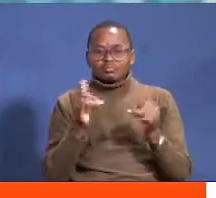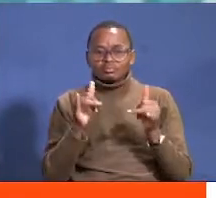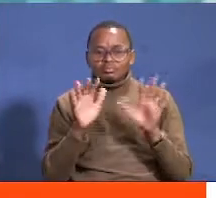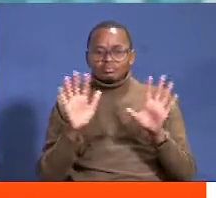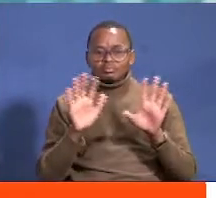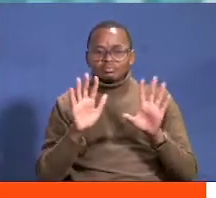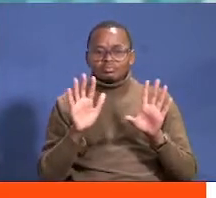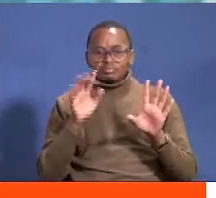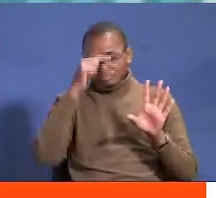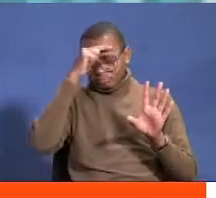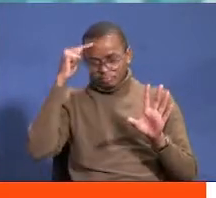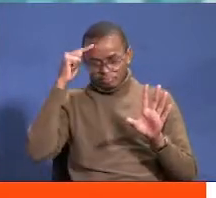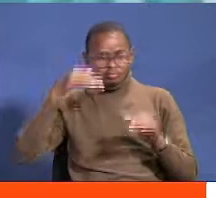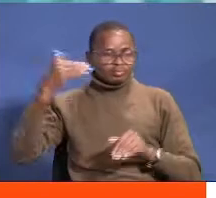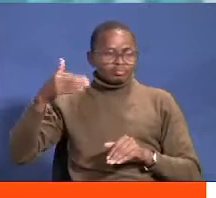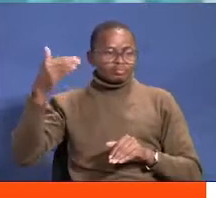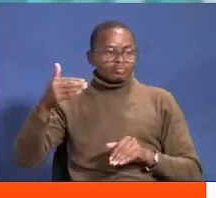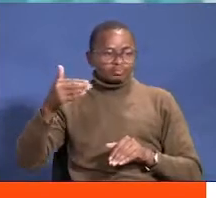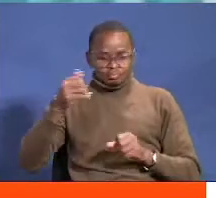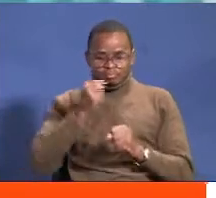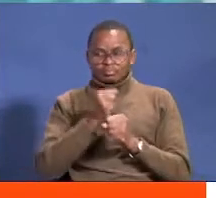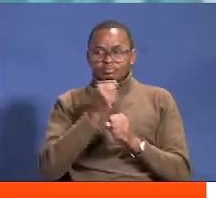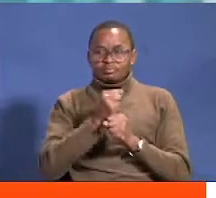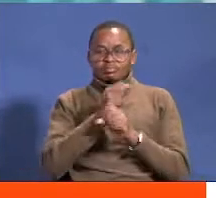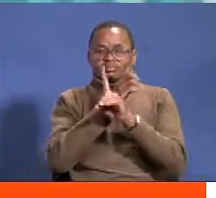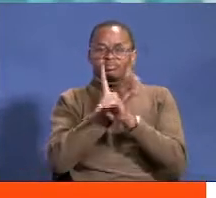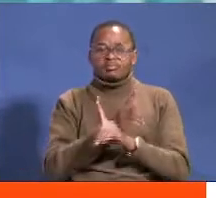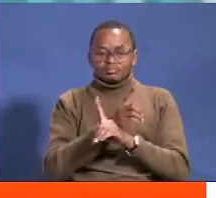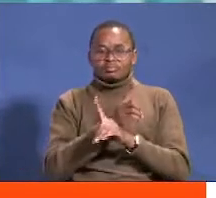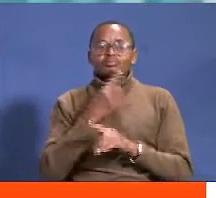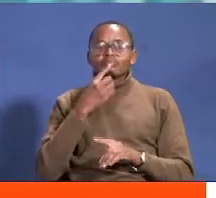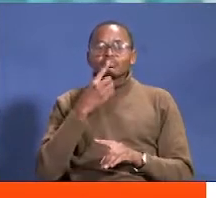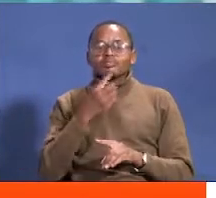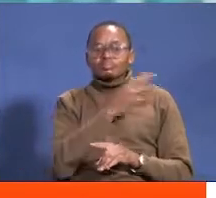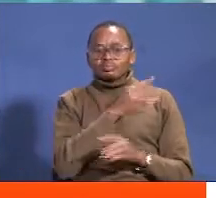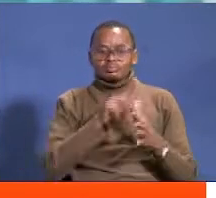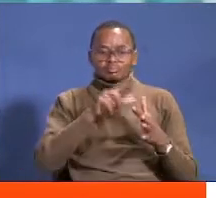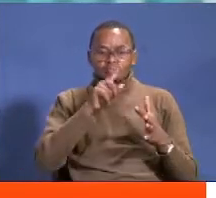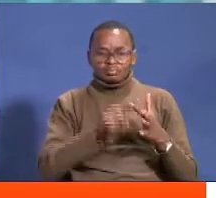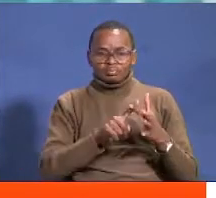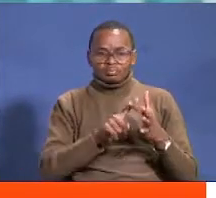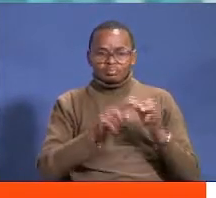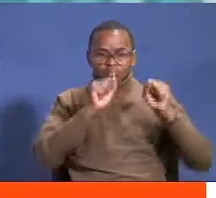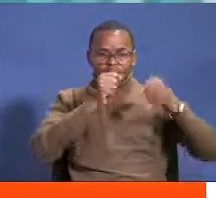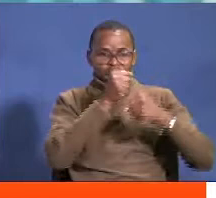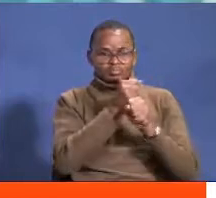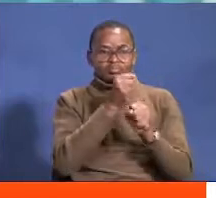how it goes. Right. Because there's always saying and doing. Those are two different things. Sure. You can say and then you don't do, or you can do and say. Therefore, we're